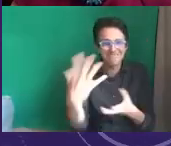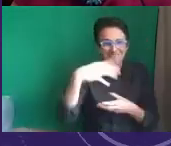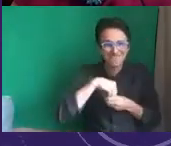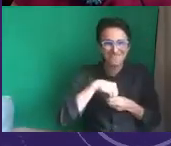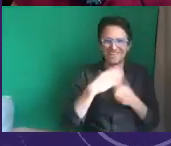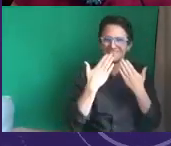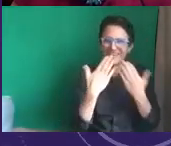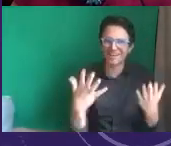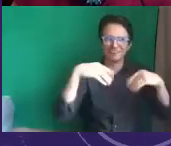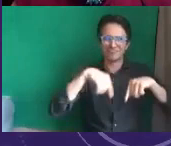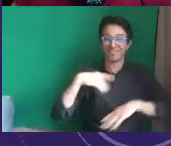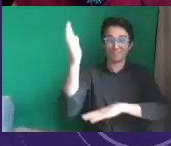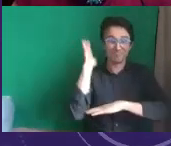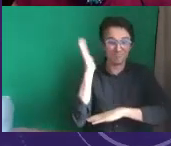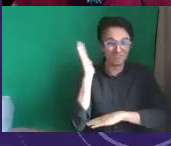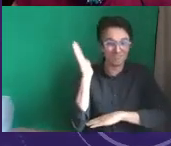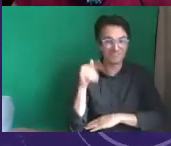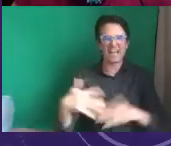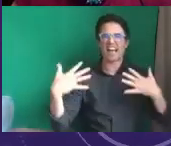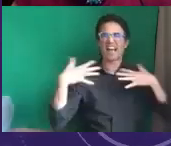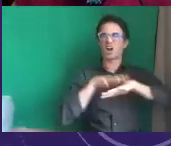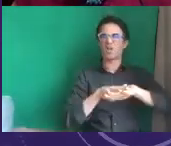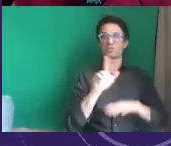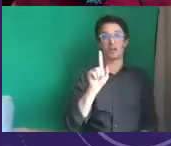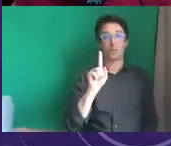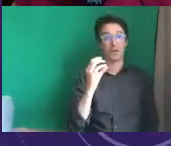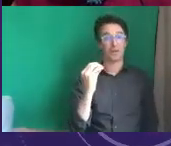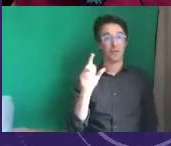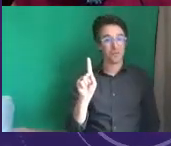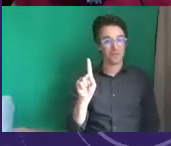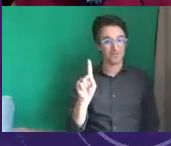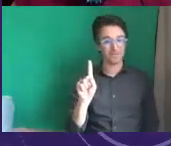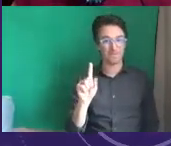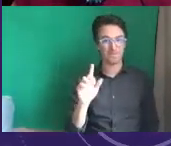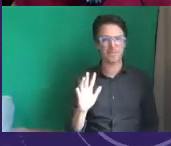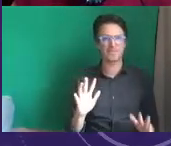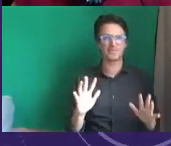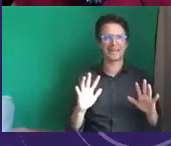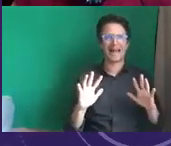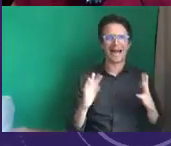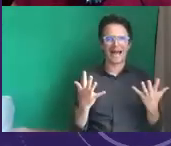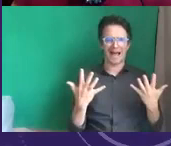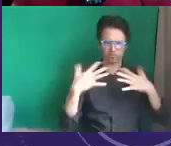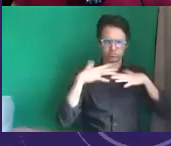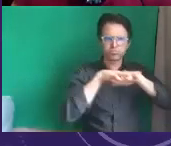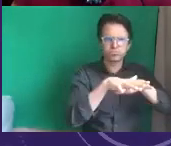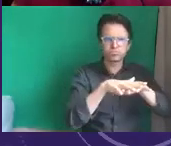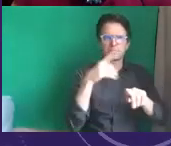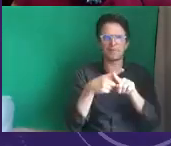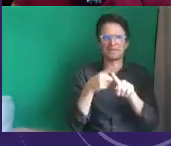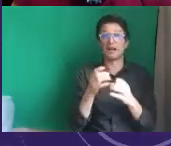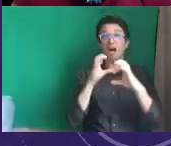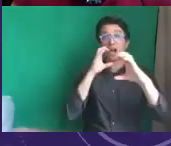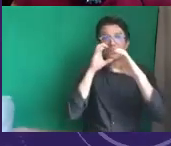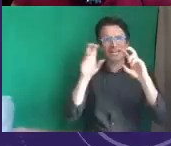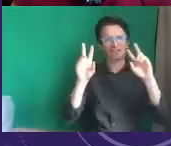a how-to on inclusive and accessible communication. And before we begin, I just want